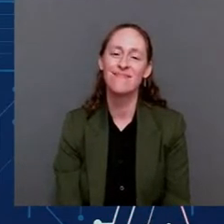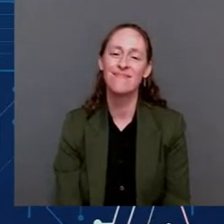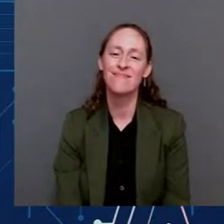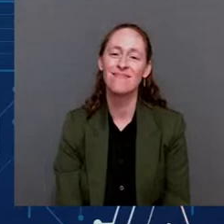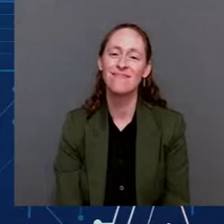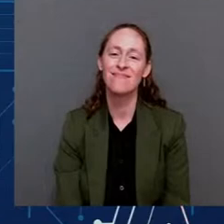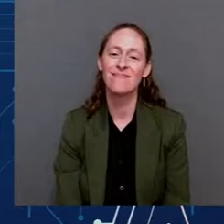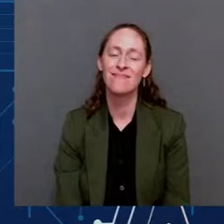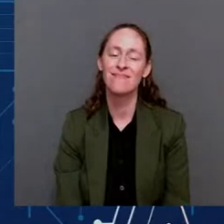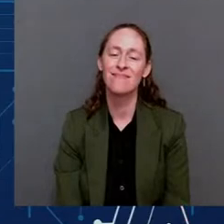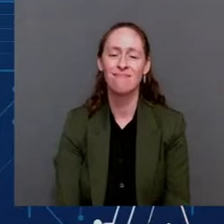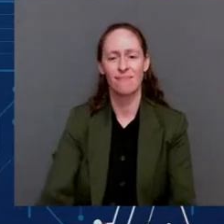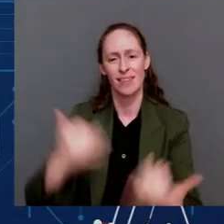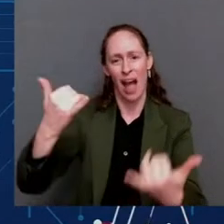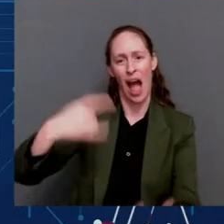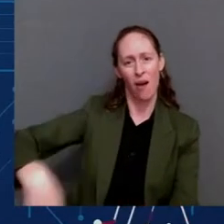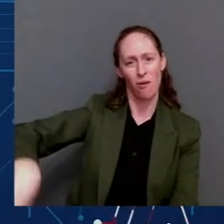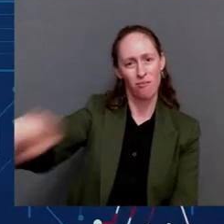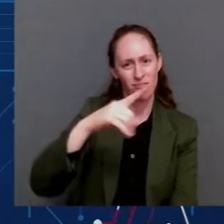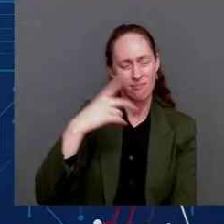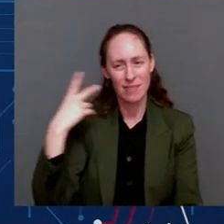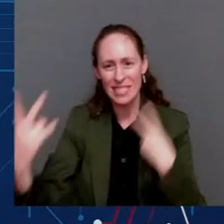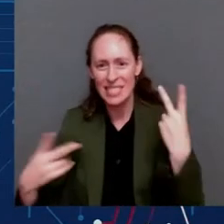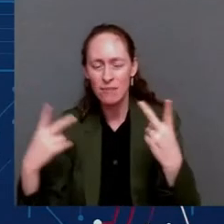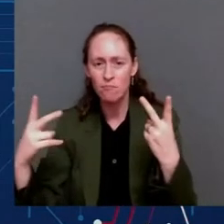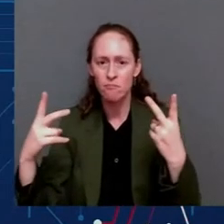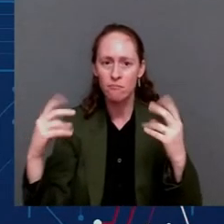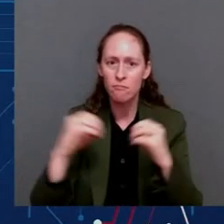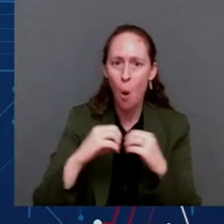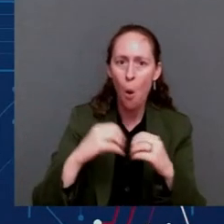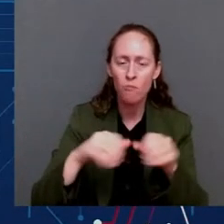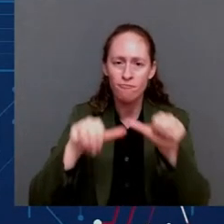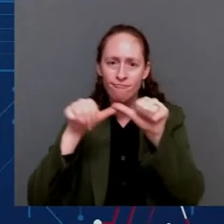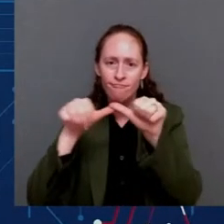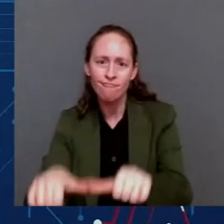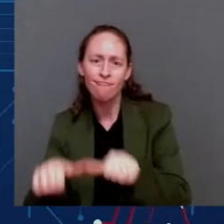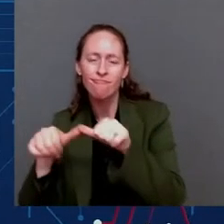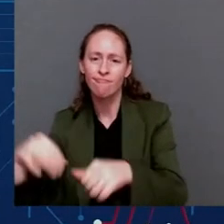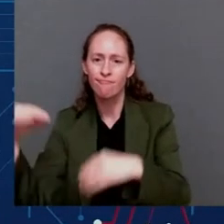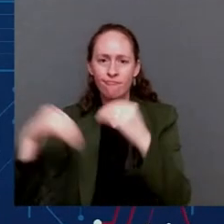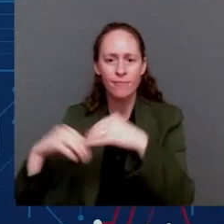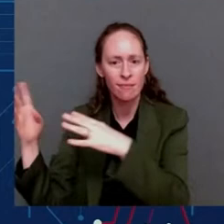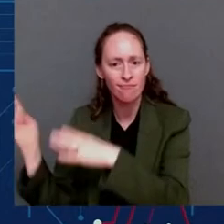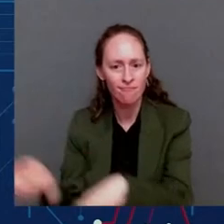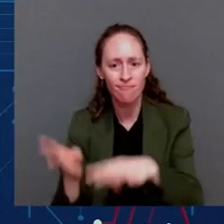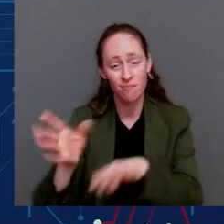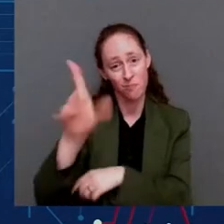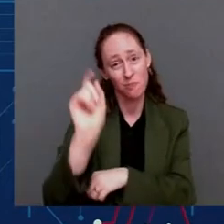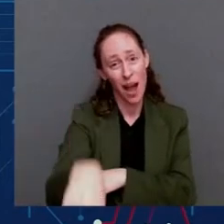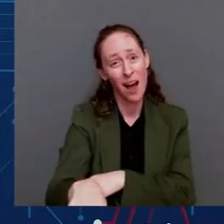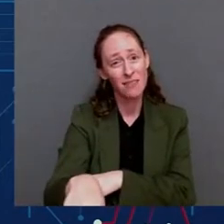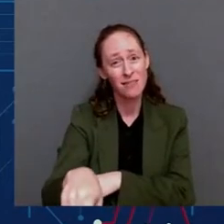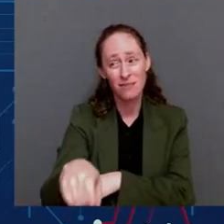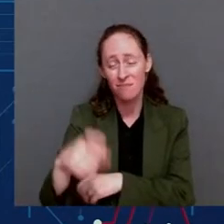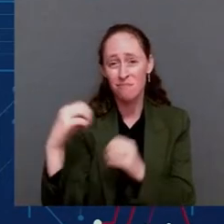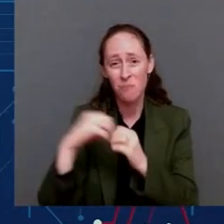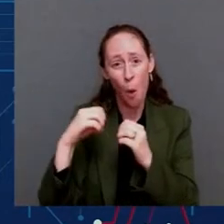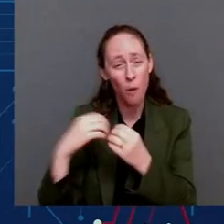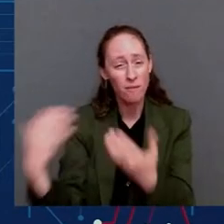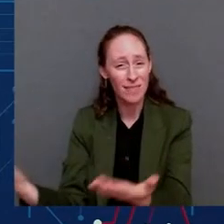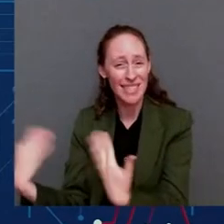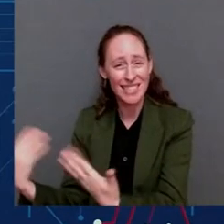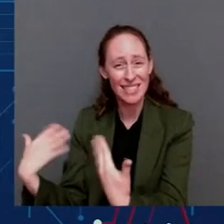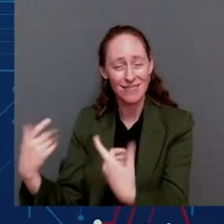semiconductors. America invented the semiconductor, but over the years, we let manufacturing of these semiconductors go or get